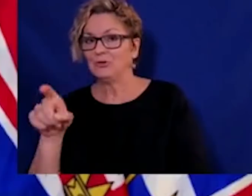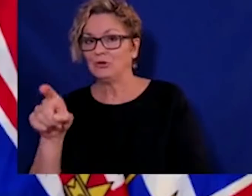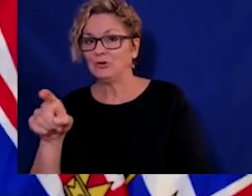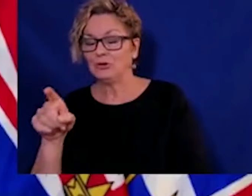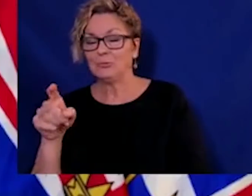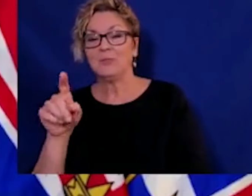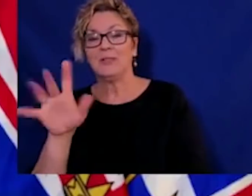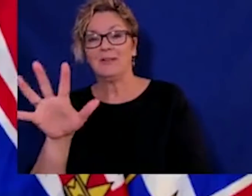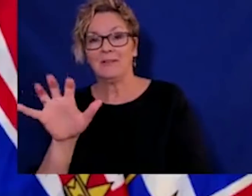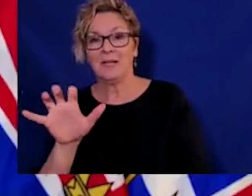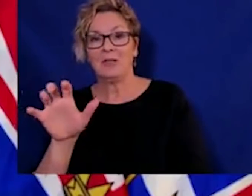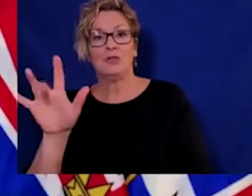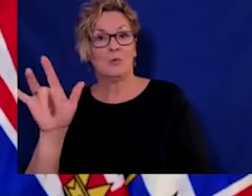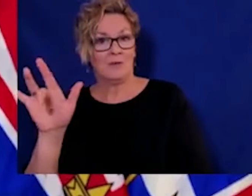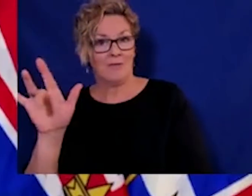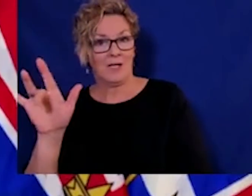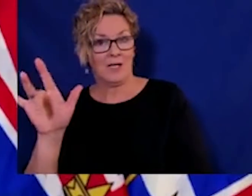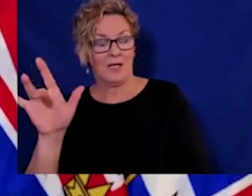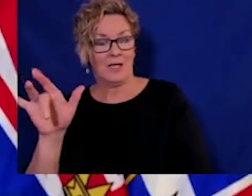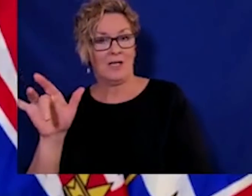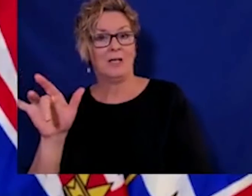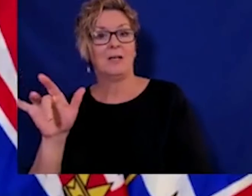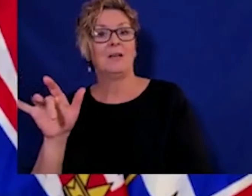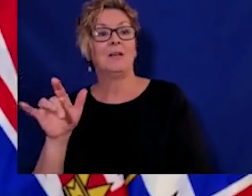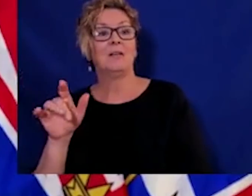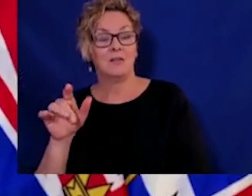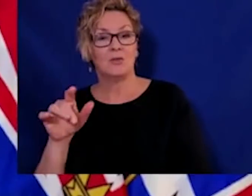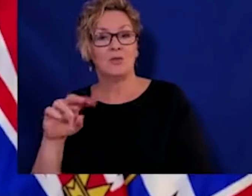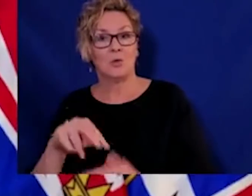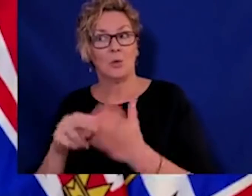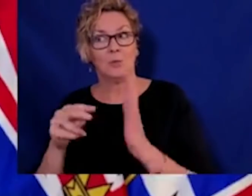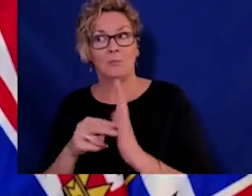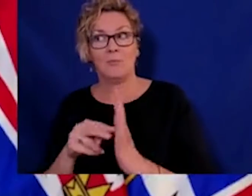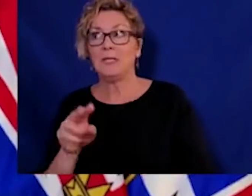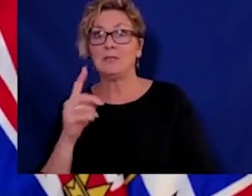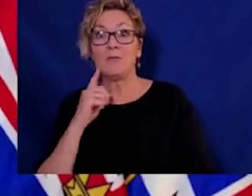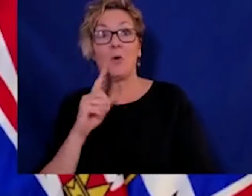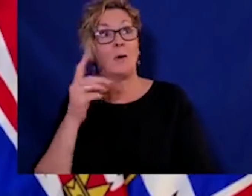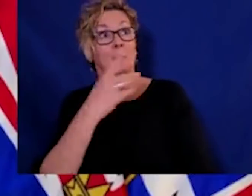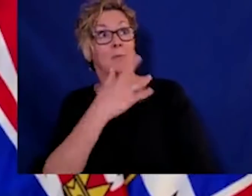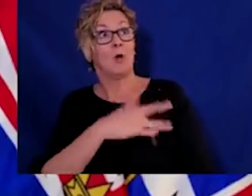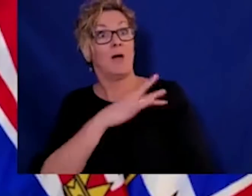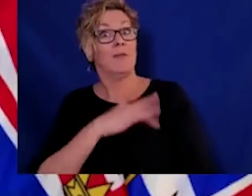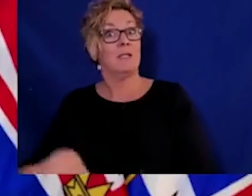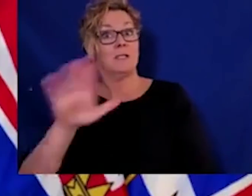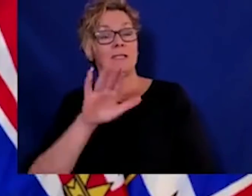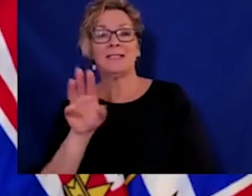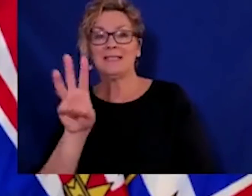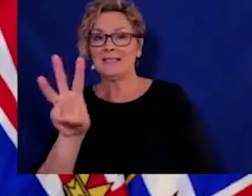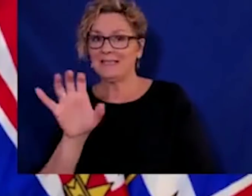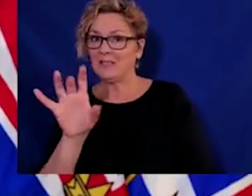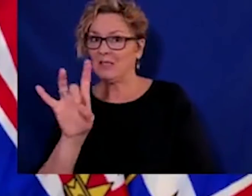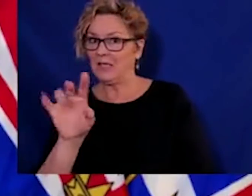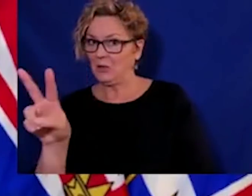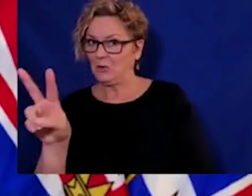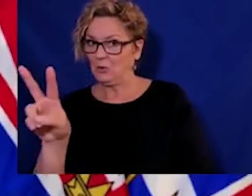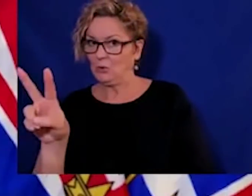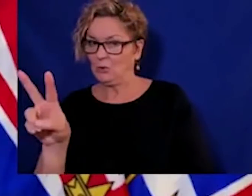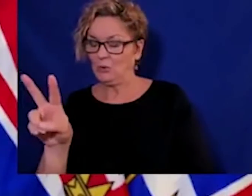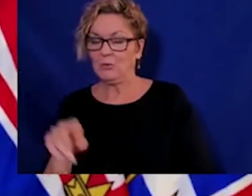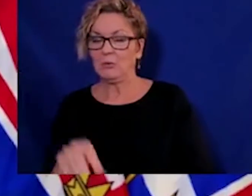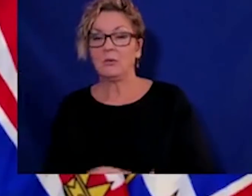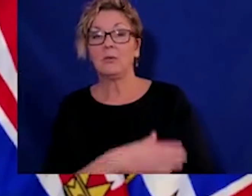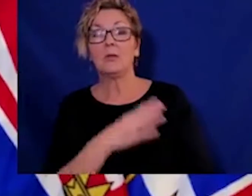was 525, bringing our total that day to 682 in the province. On